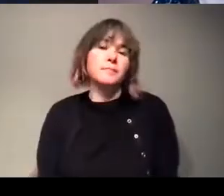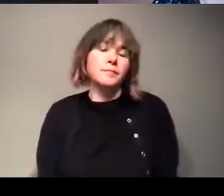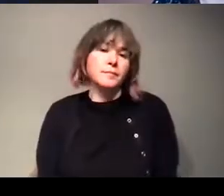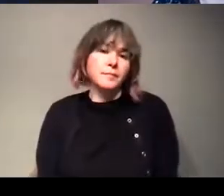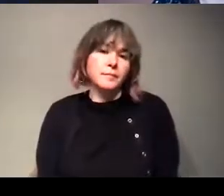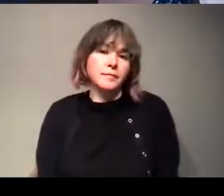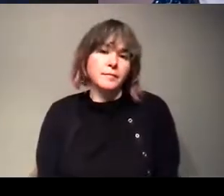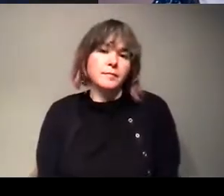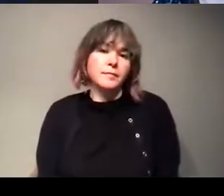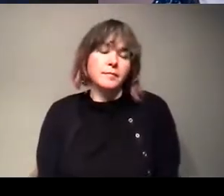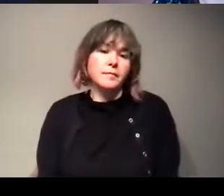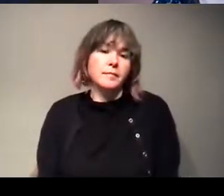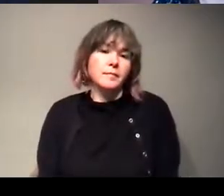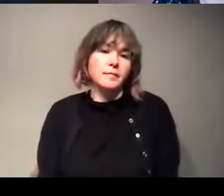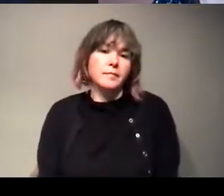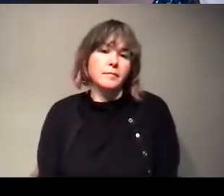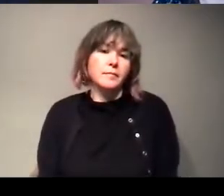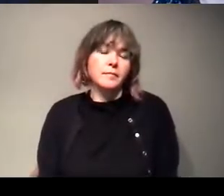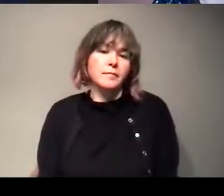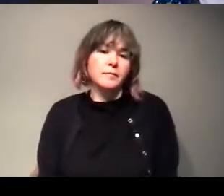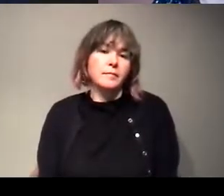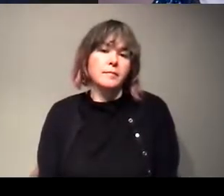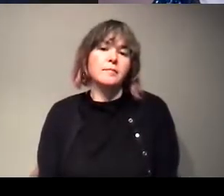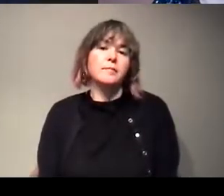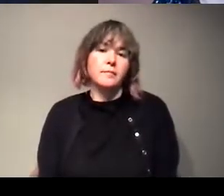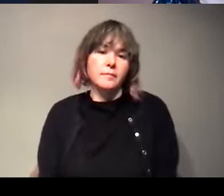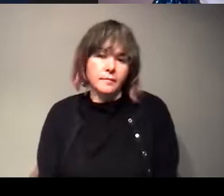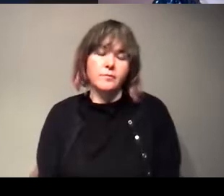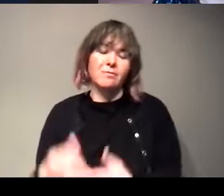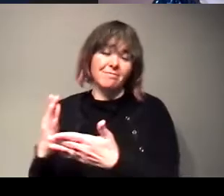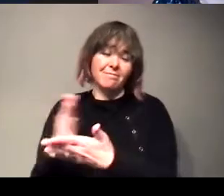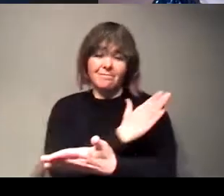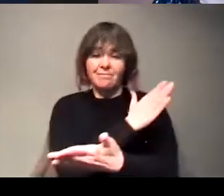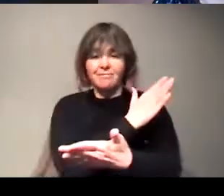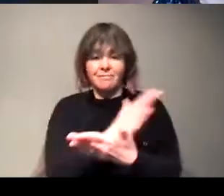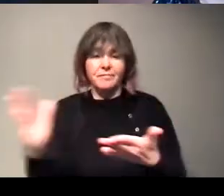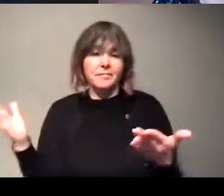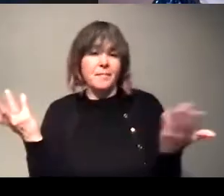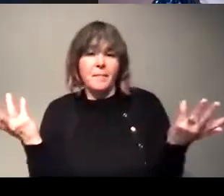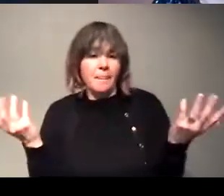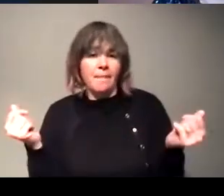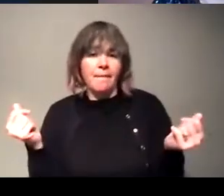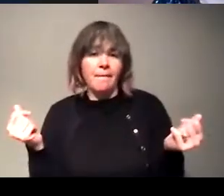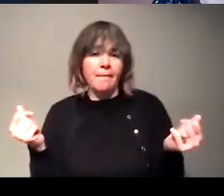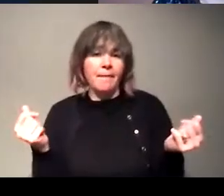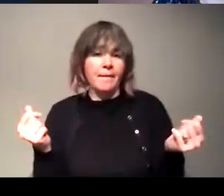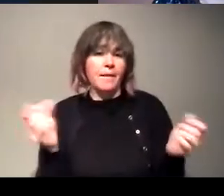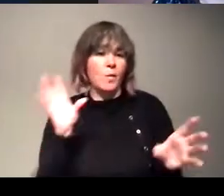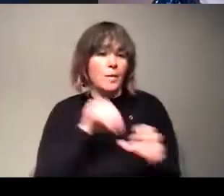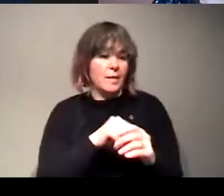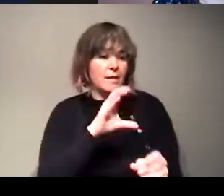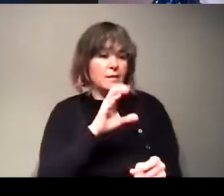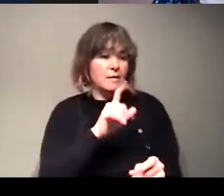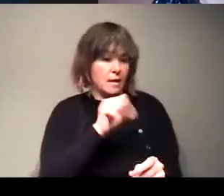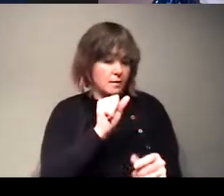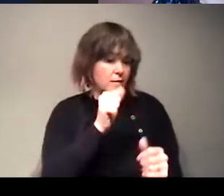So I would say that, you know, it covers the whole spectrum from, you know, within the cells of